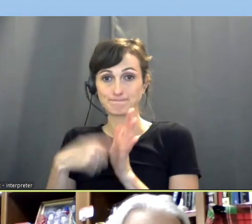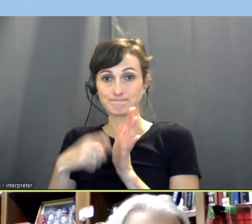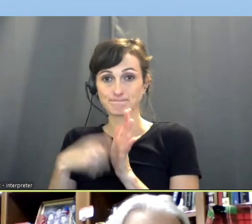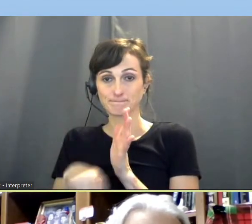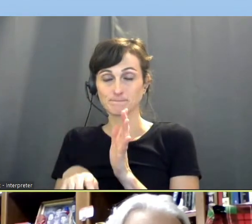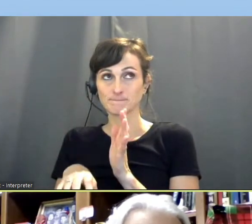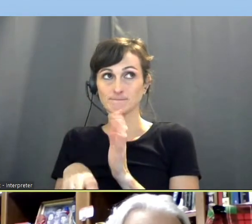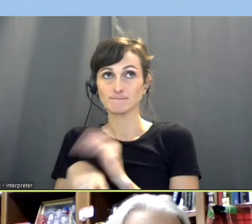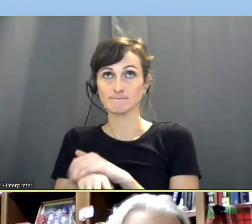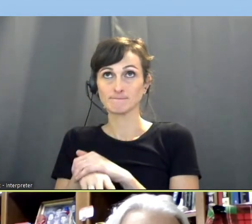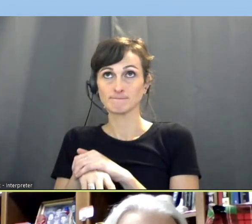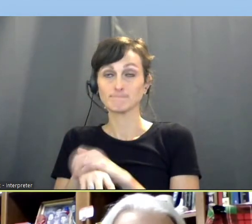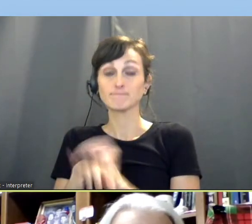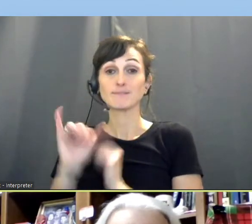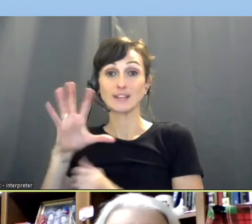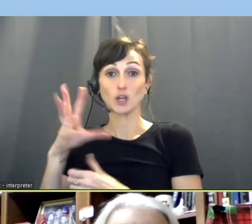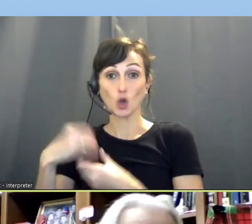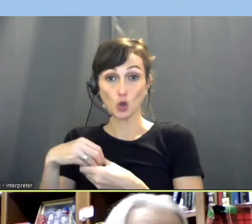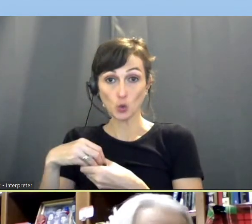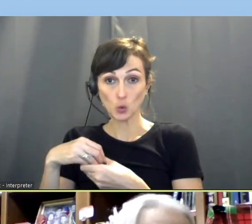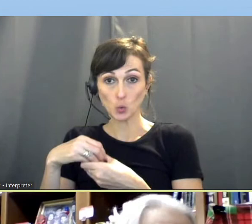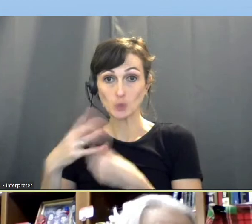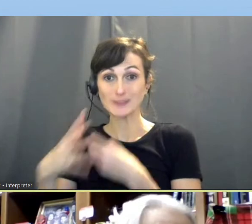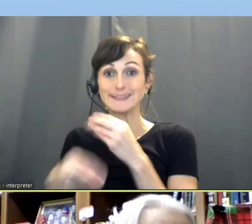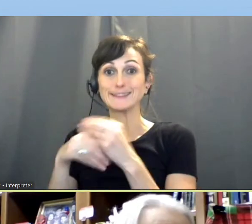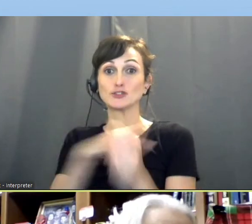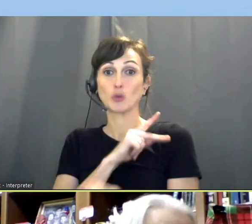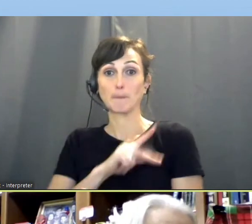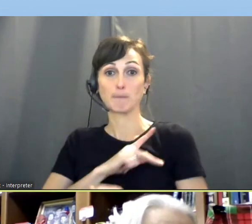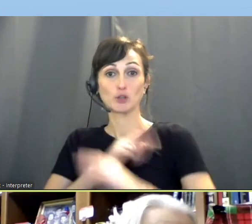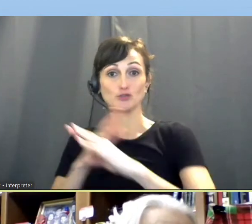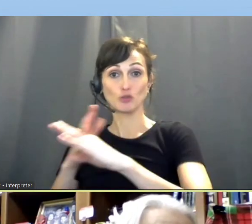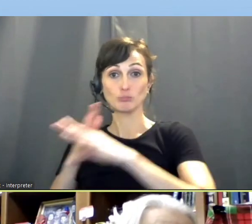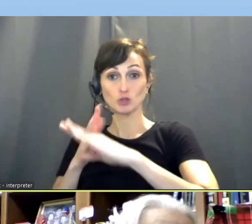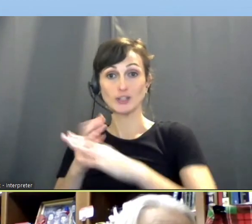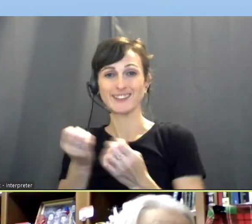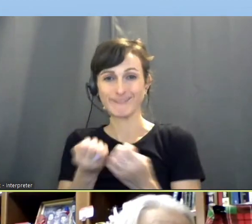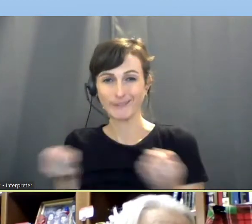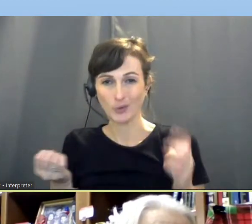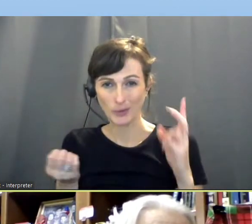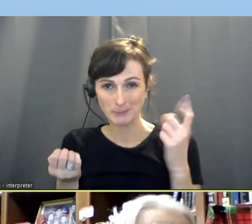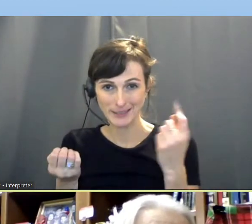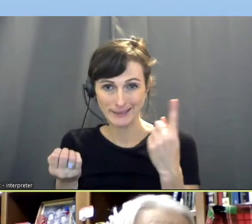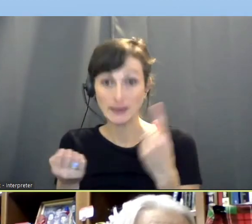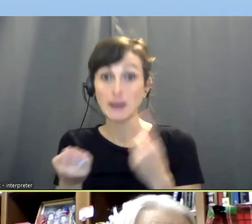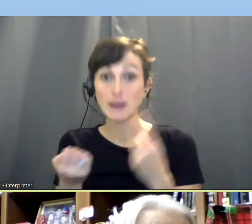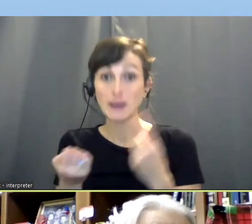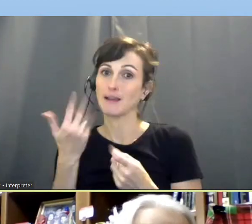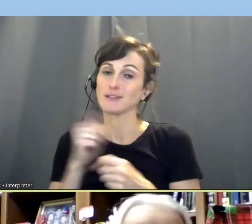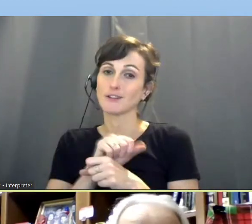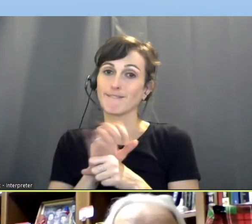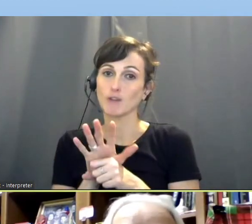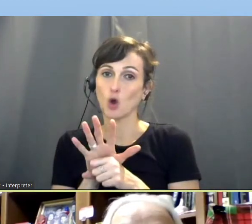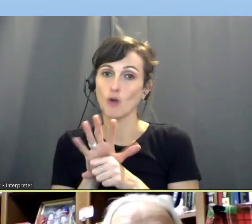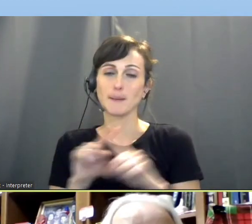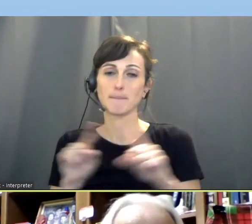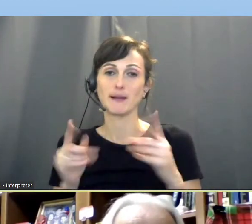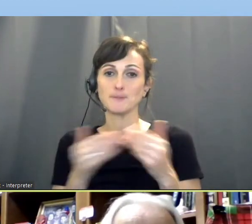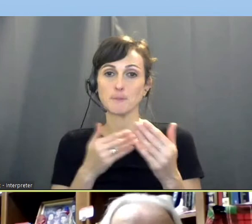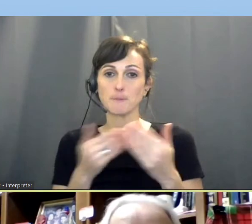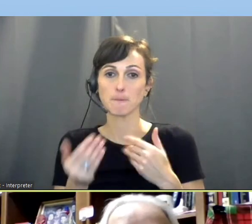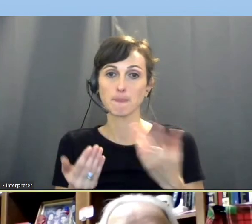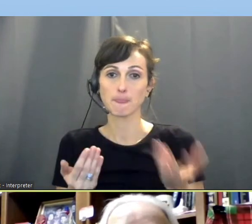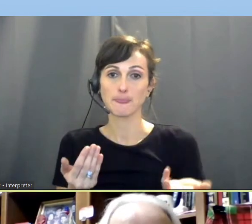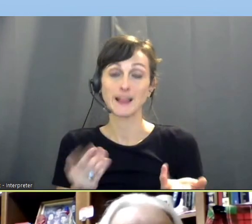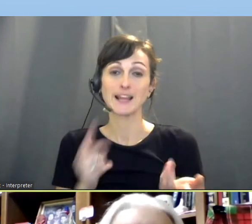is including additional personal protective equipment because of COVID. But anyway, this